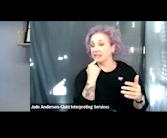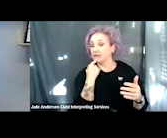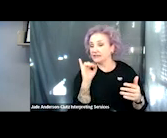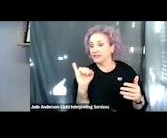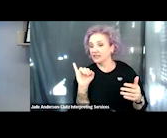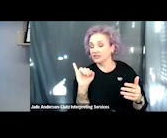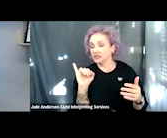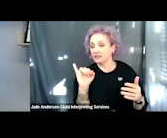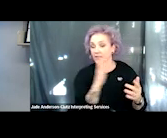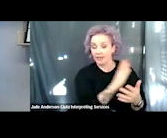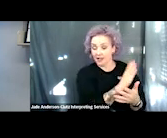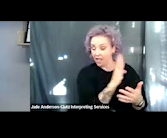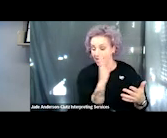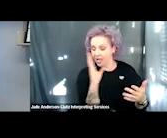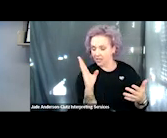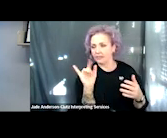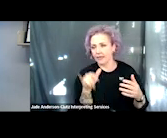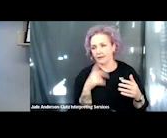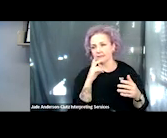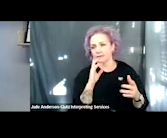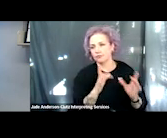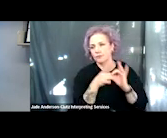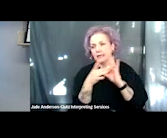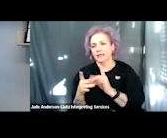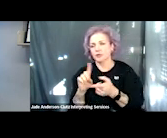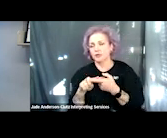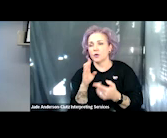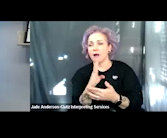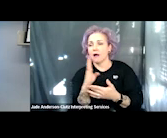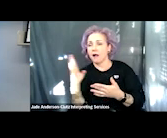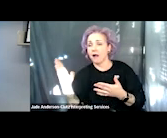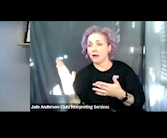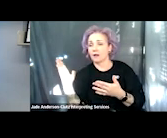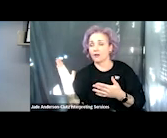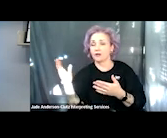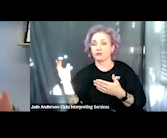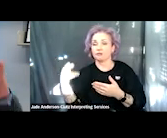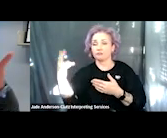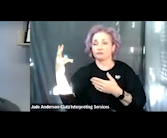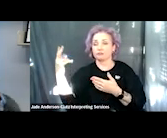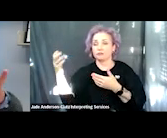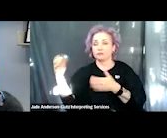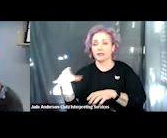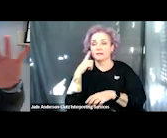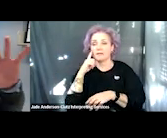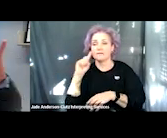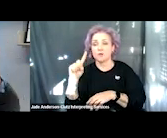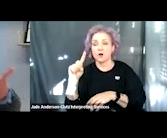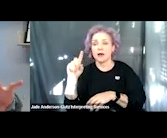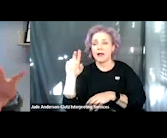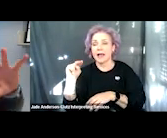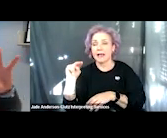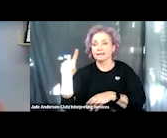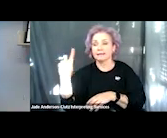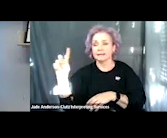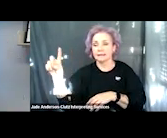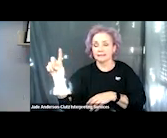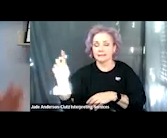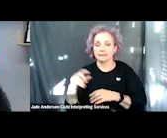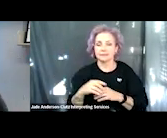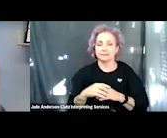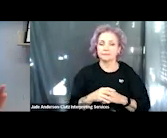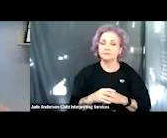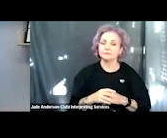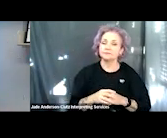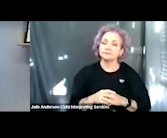it. And then we have this idea of infection type. I showed you a table, and for each, if you remember, for schizophrenia and for